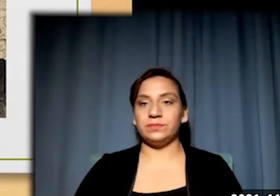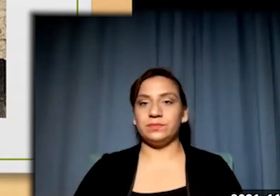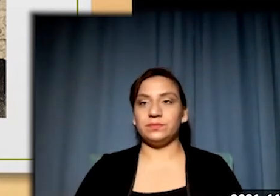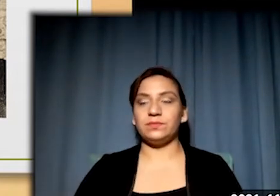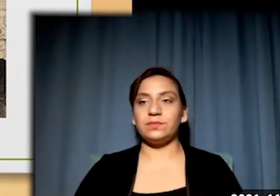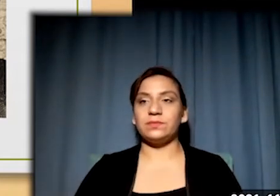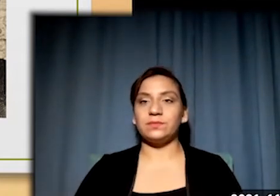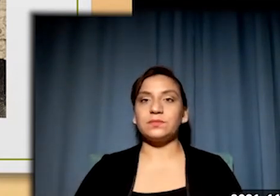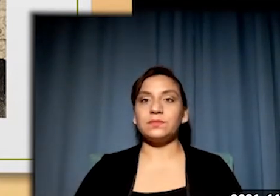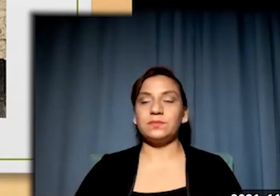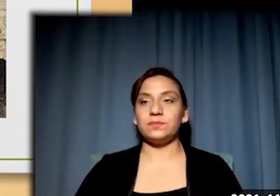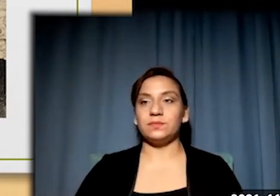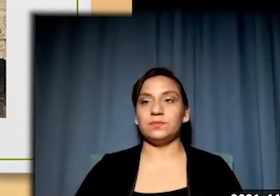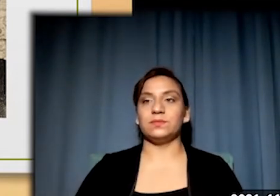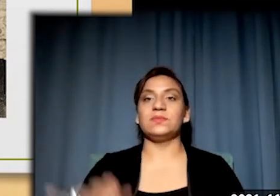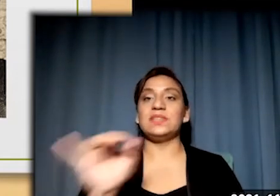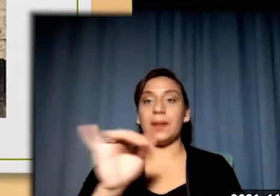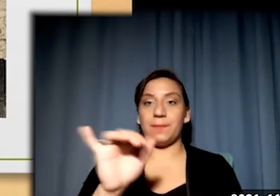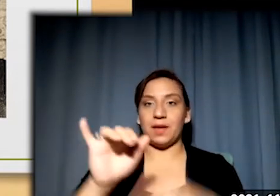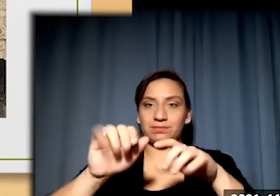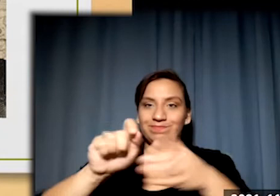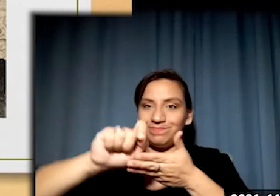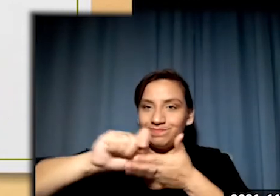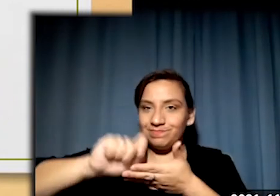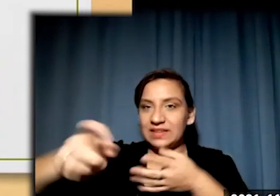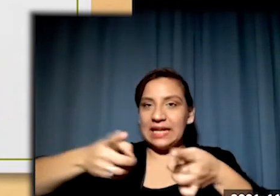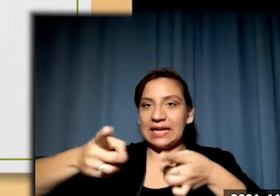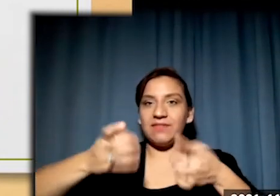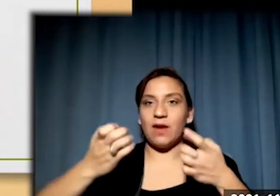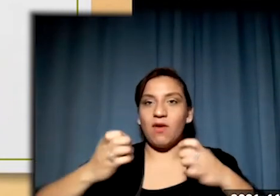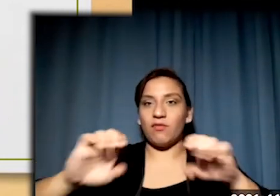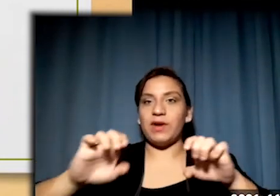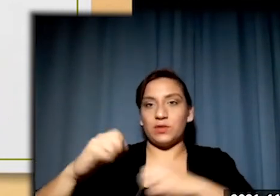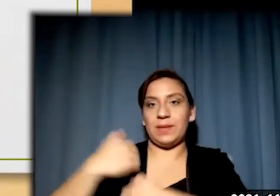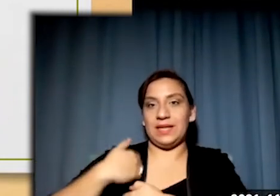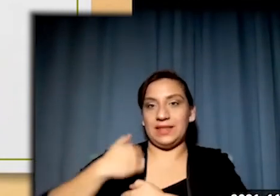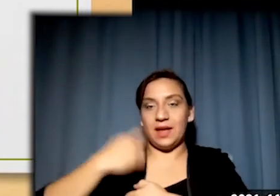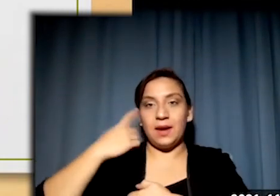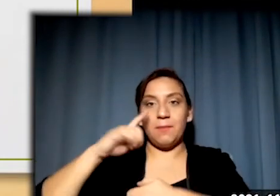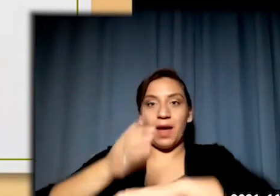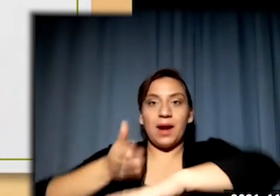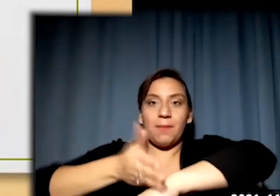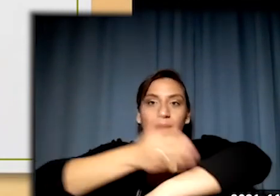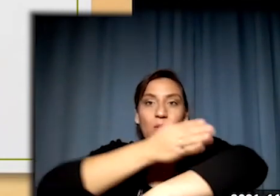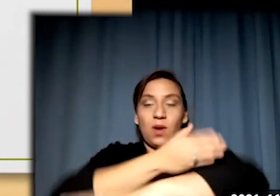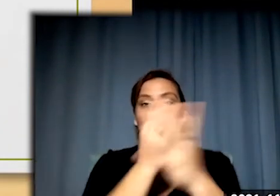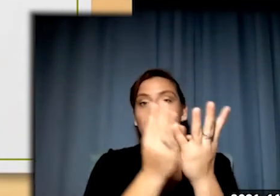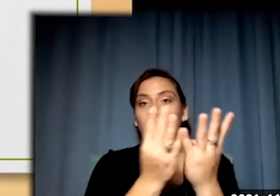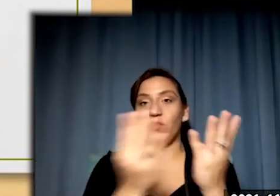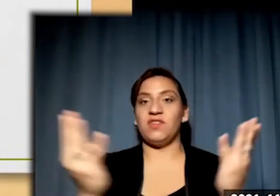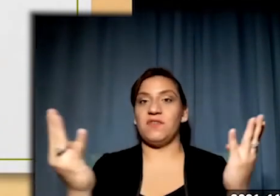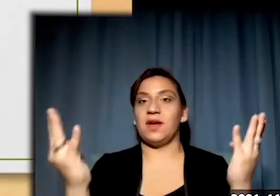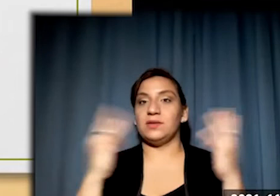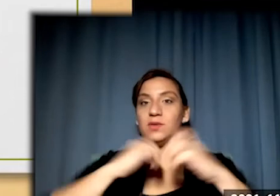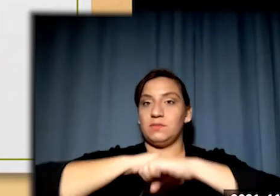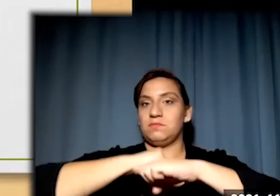Spanish military engineers to improve the fortifications, creating 12 troop shelters, 12